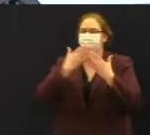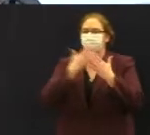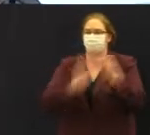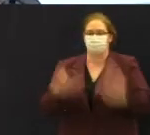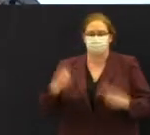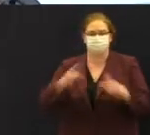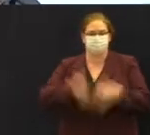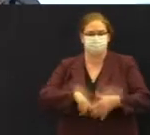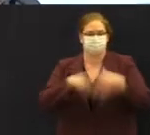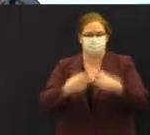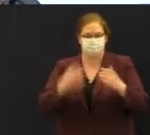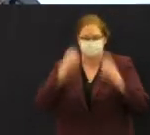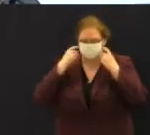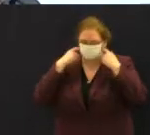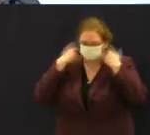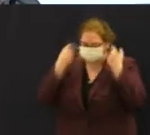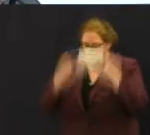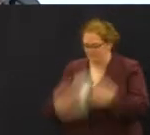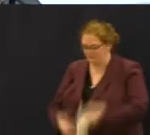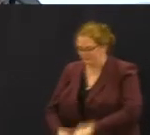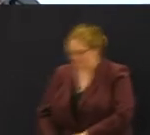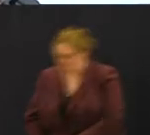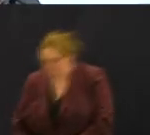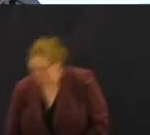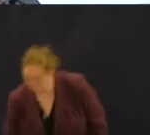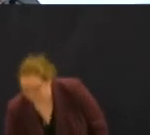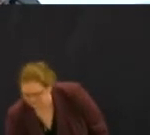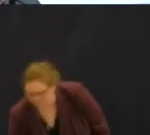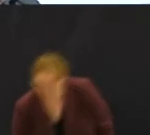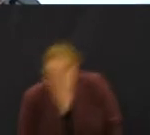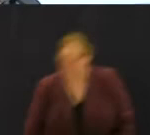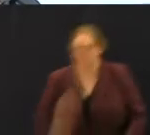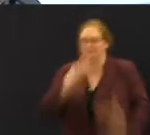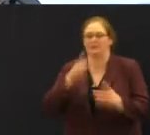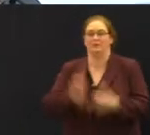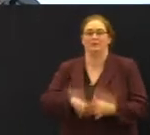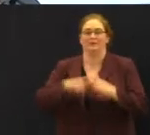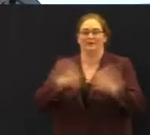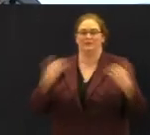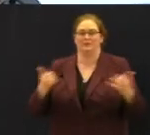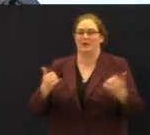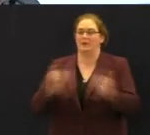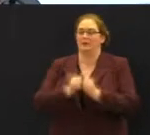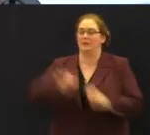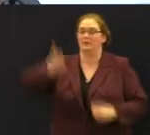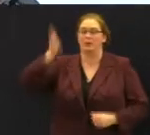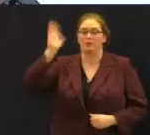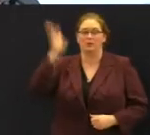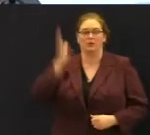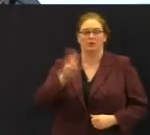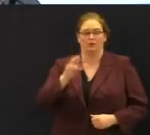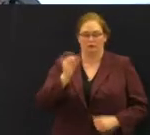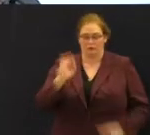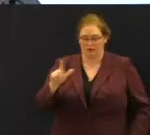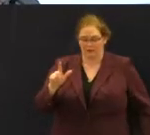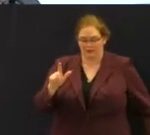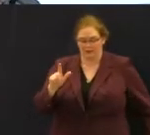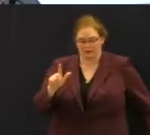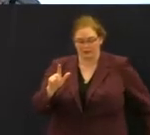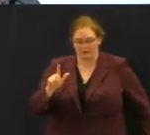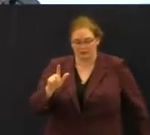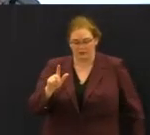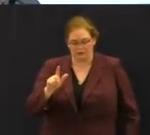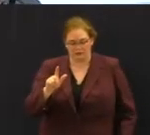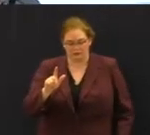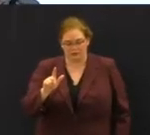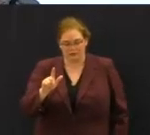Your microphone on? We are going to begin today, with a presentation by Rachel Neff and Kathy Bennett, and this